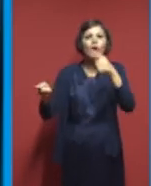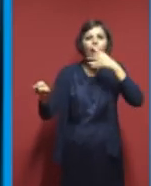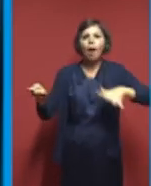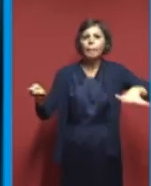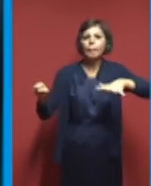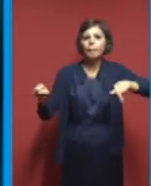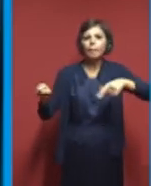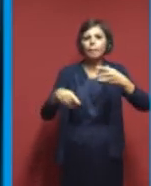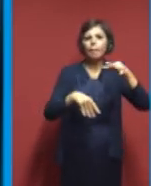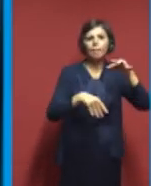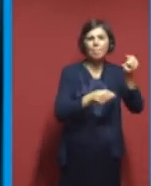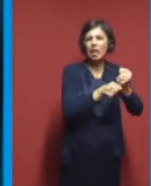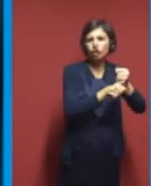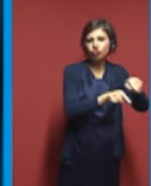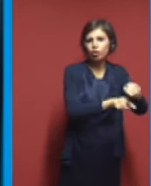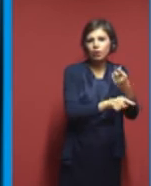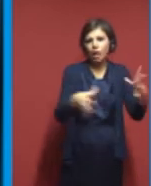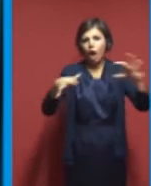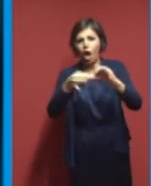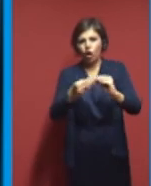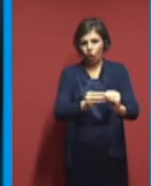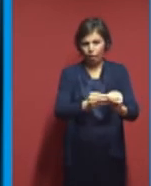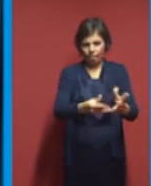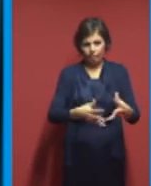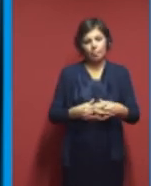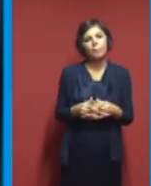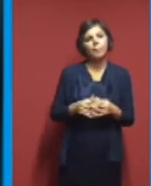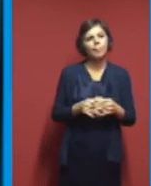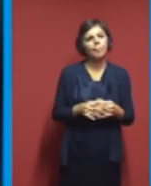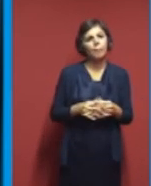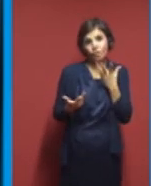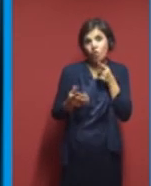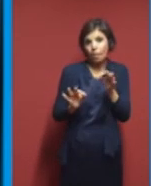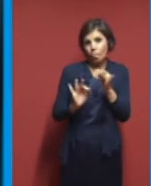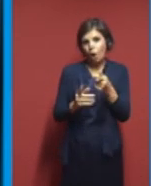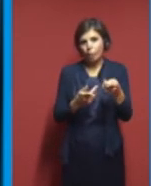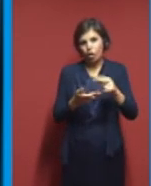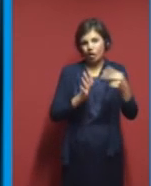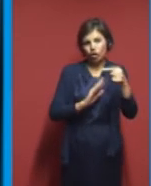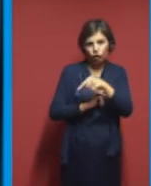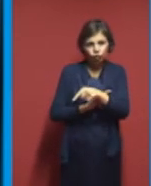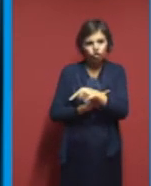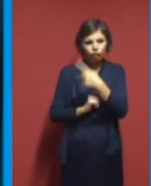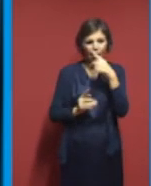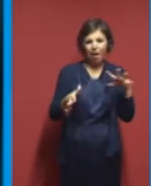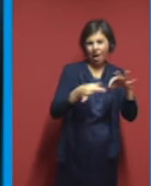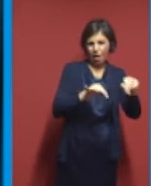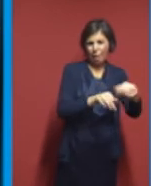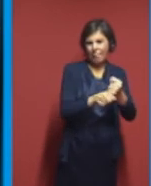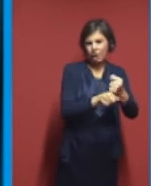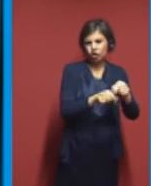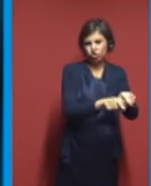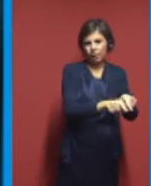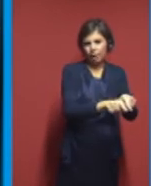of clinical trials being tested on animals and people, that we can use technology to grow better models in the lab to be able to reduce